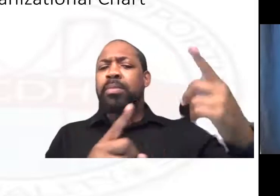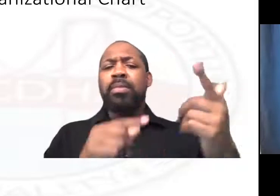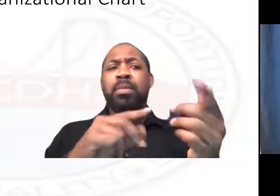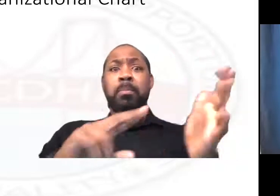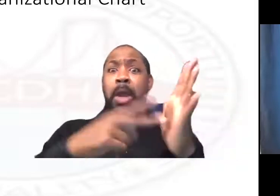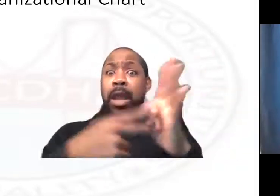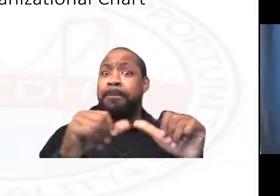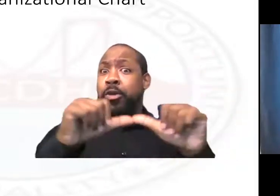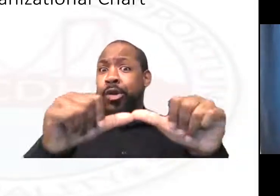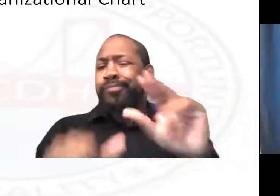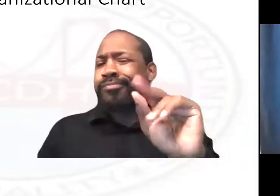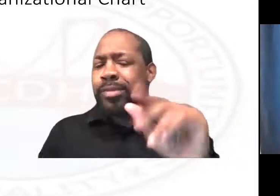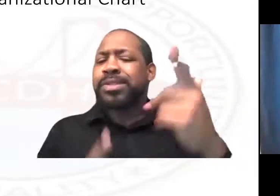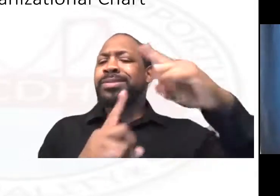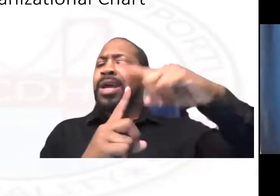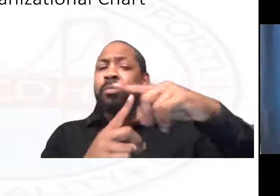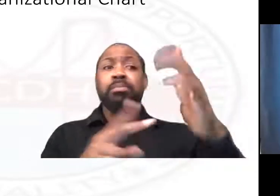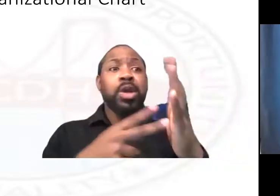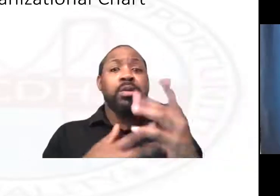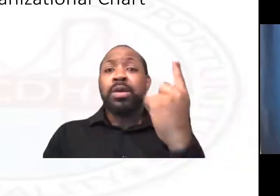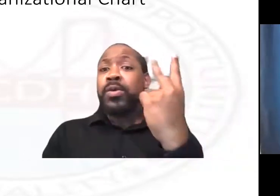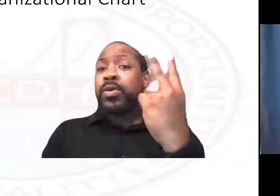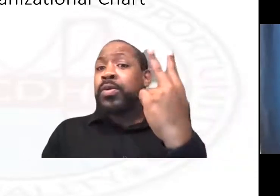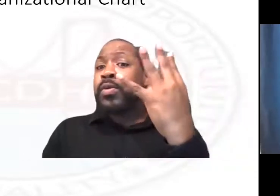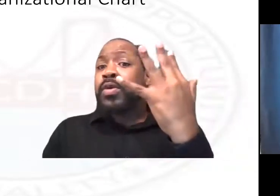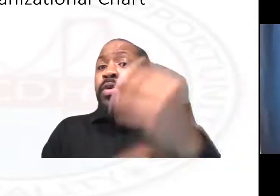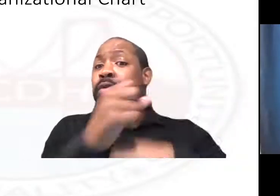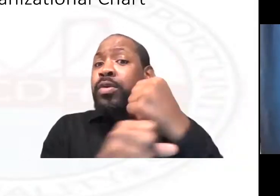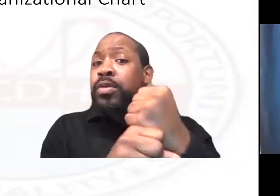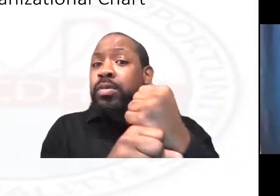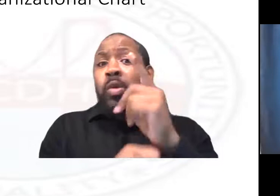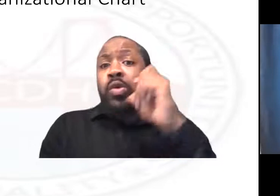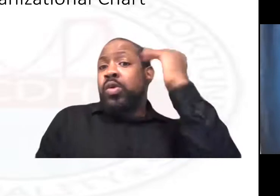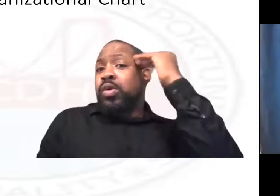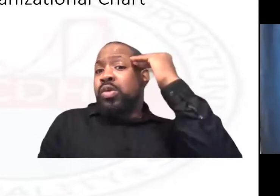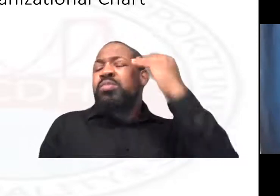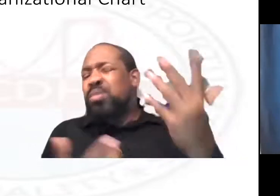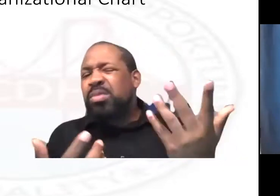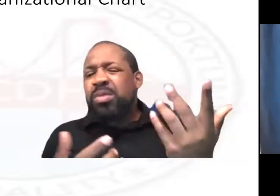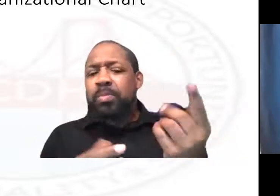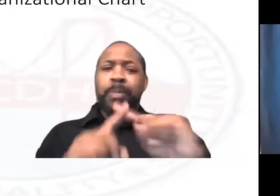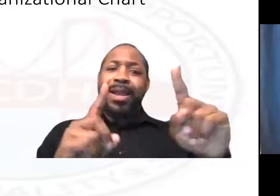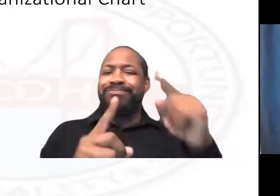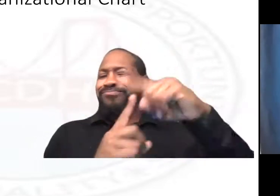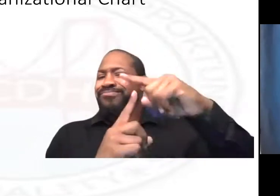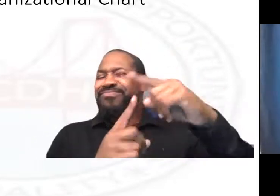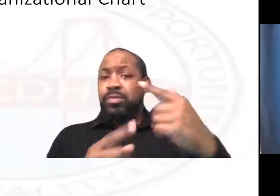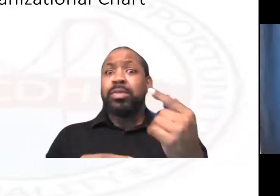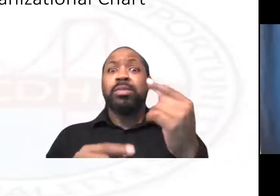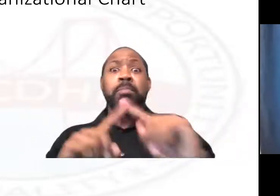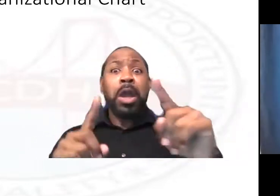contracts you might see, they're not permanent, they're all temporary. So they might be just for a few